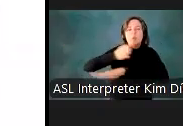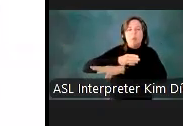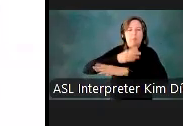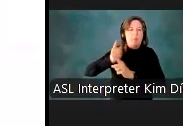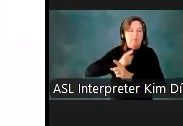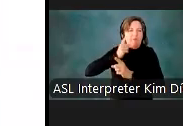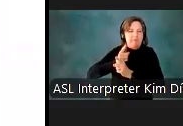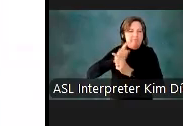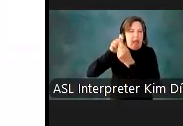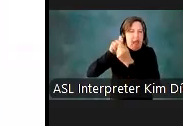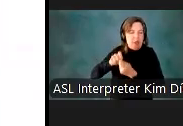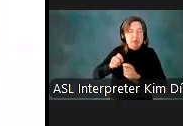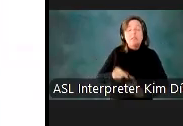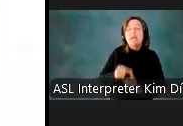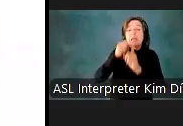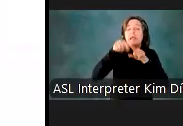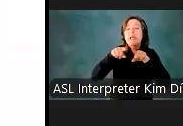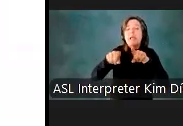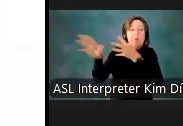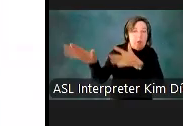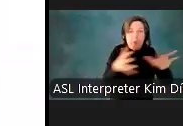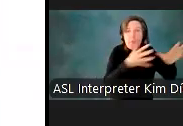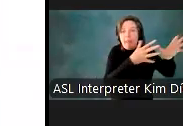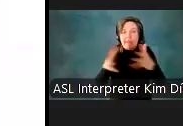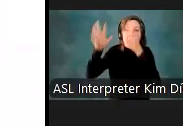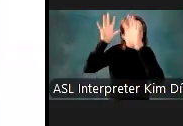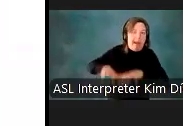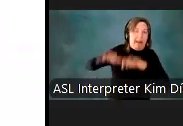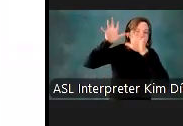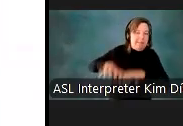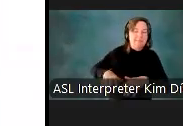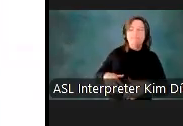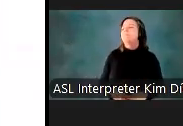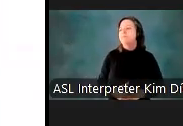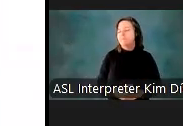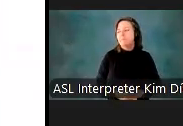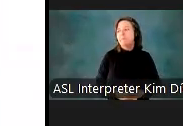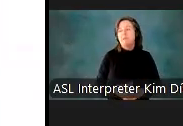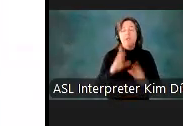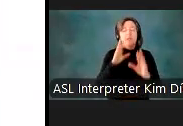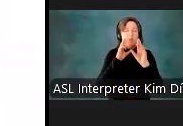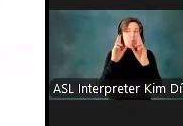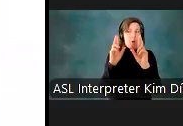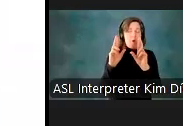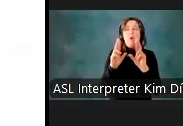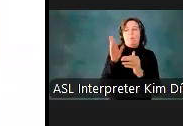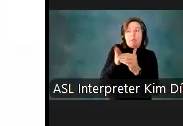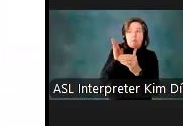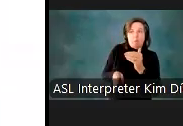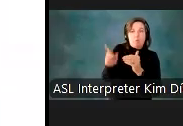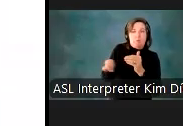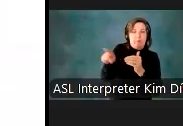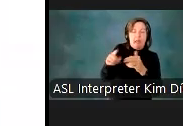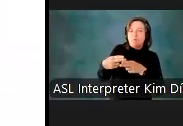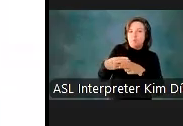particularly during windy rainstorms. So we're hoping to be able to do that soon.